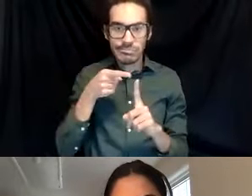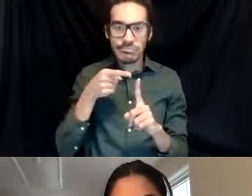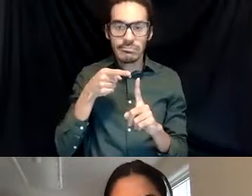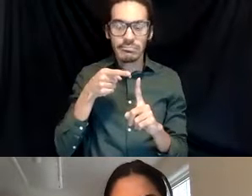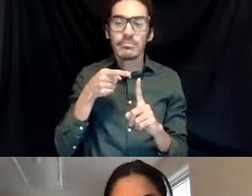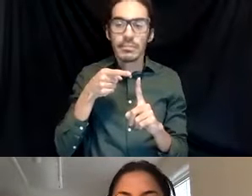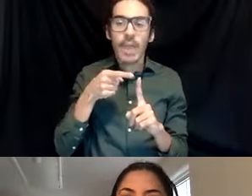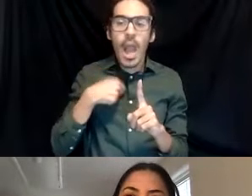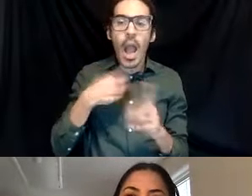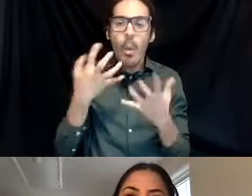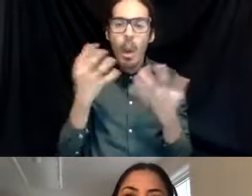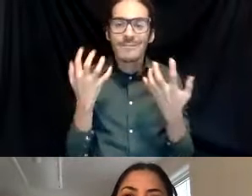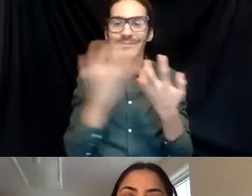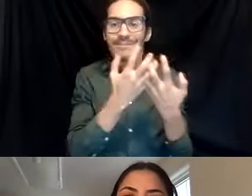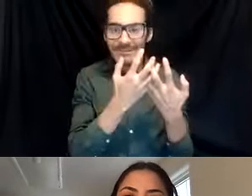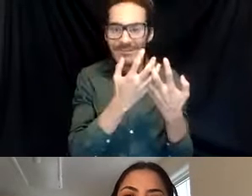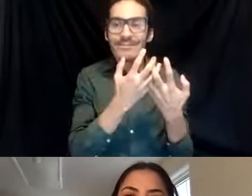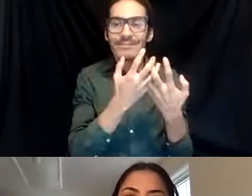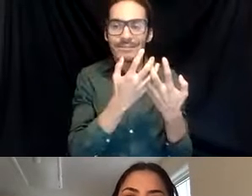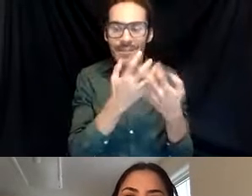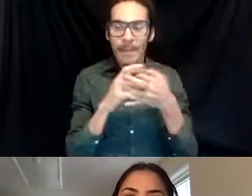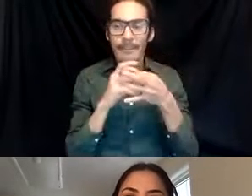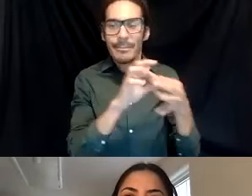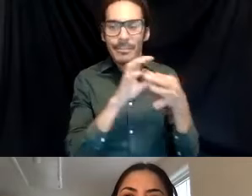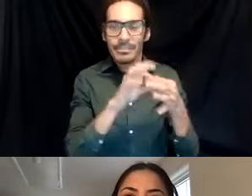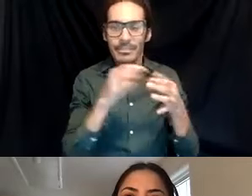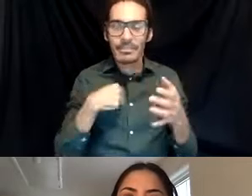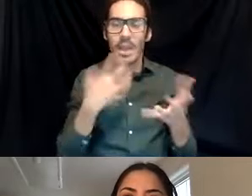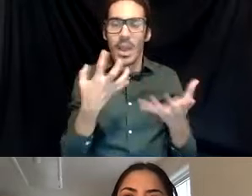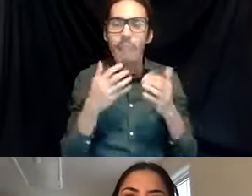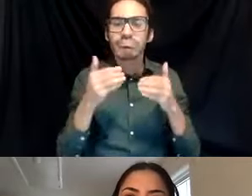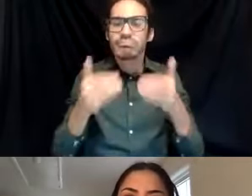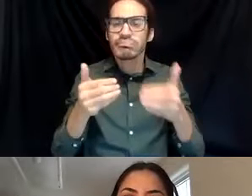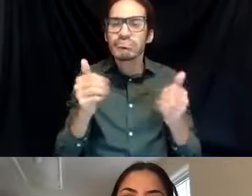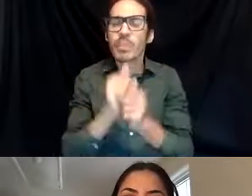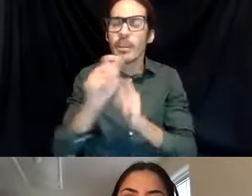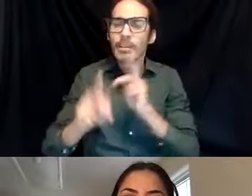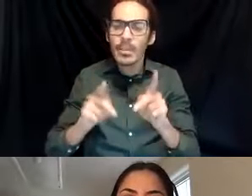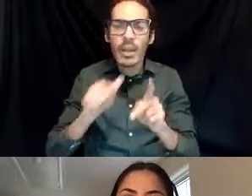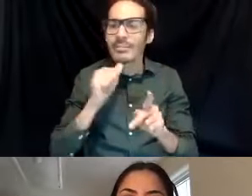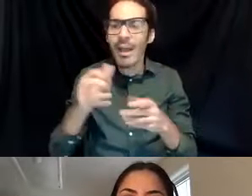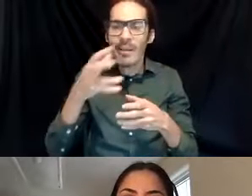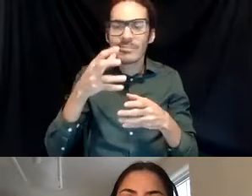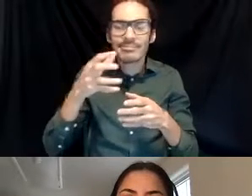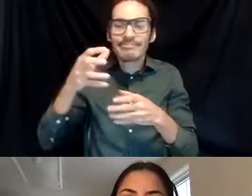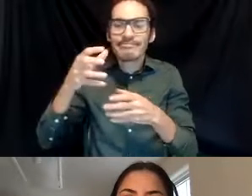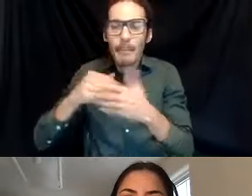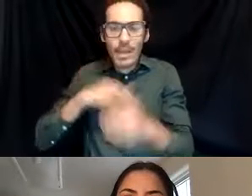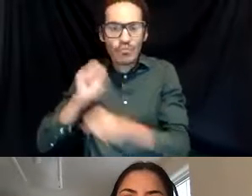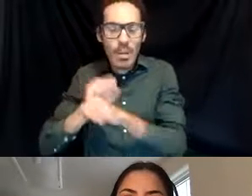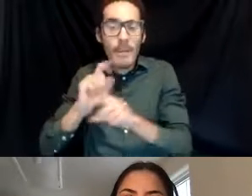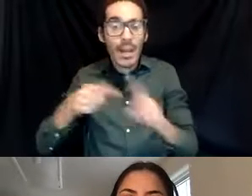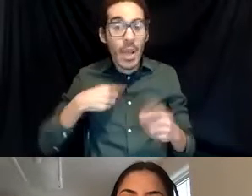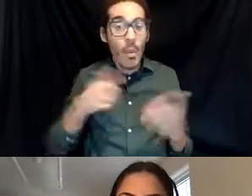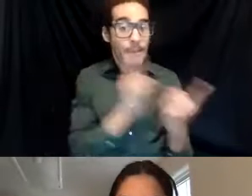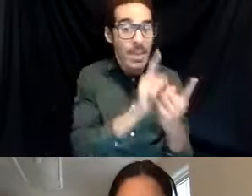wanted to fit in there and I wanted to get along with people, not only because it was part of my job, but I wanted to meet